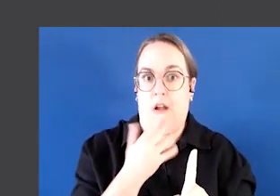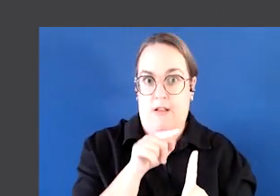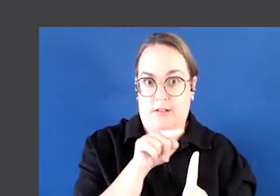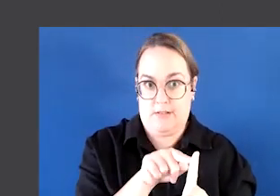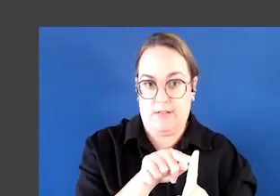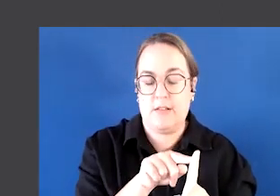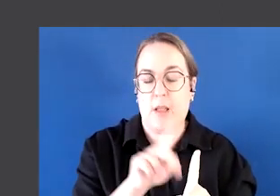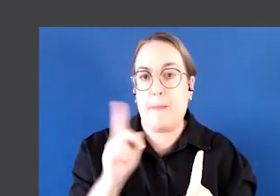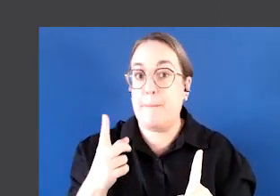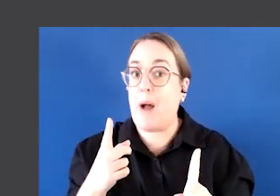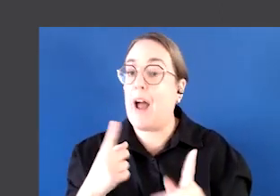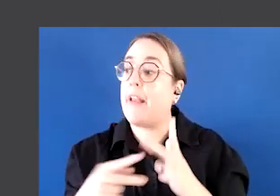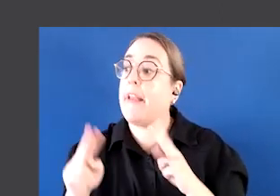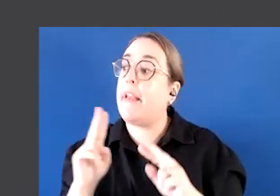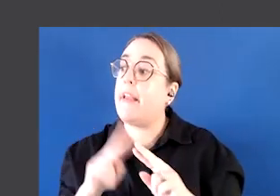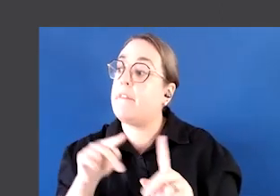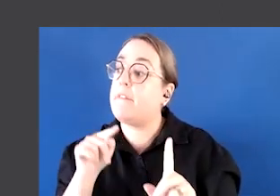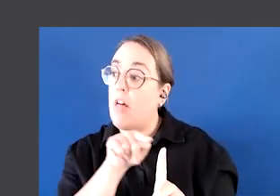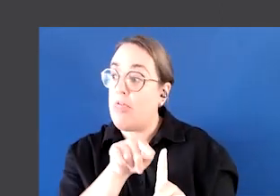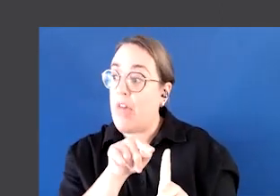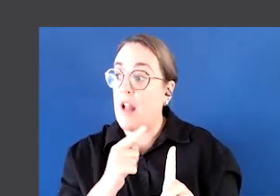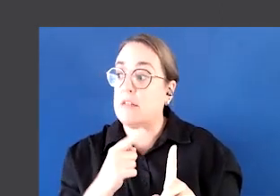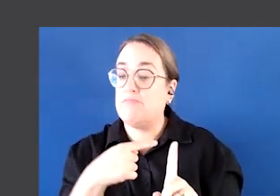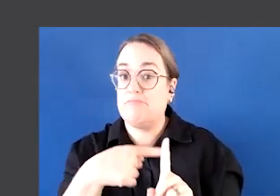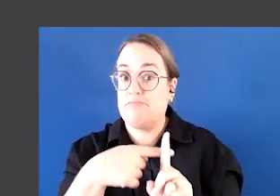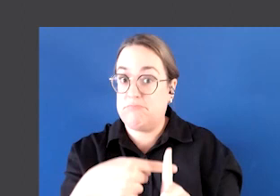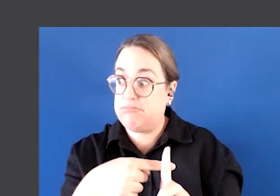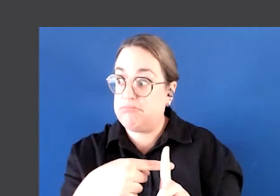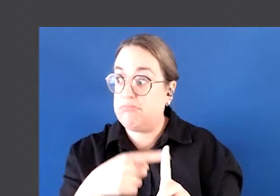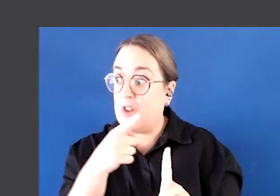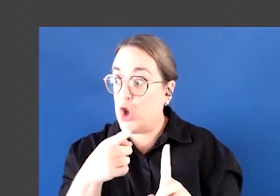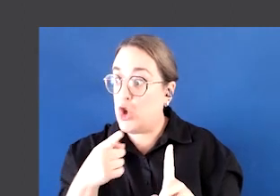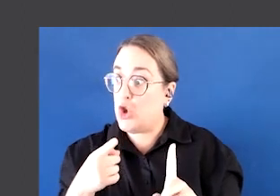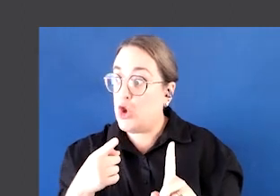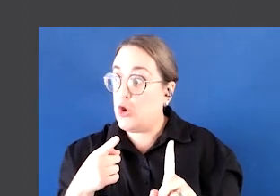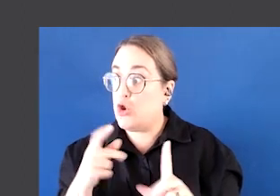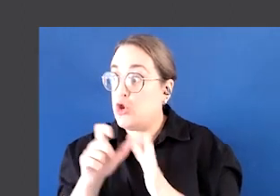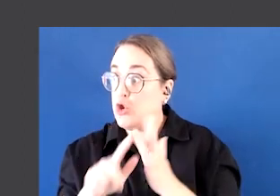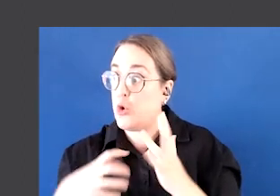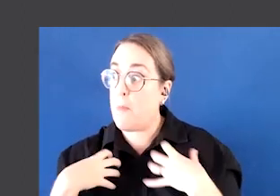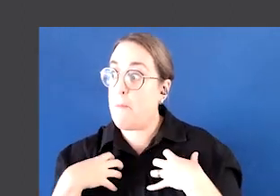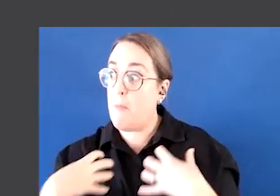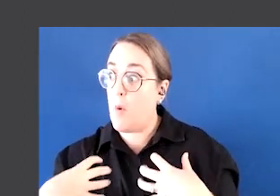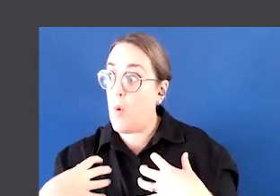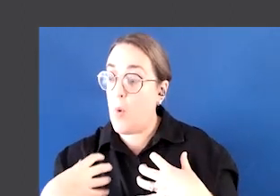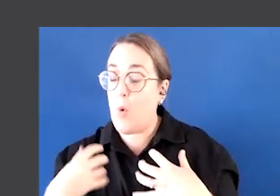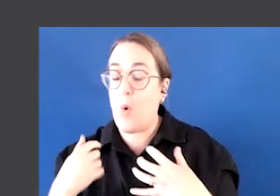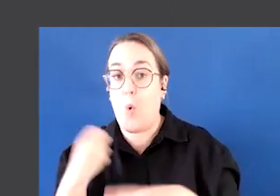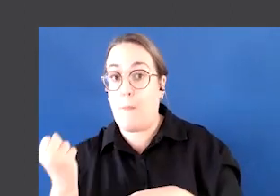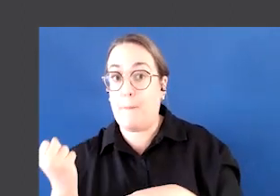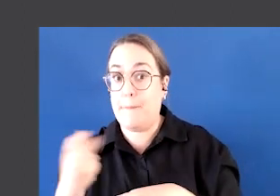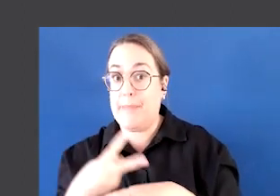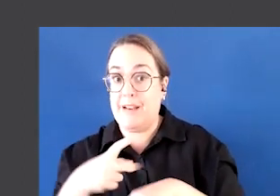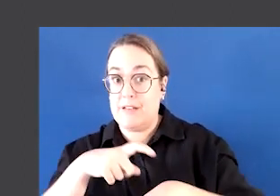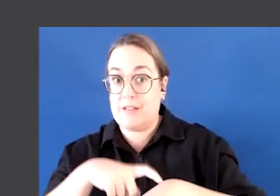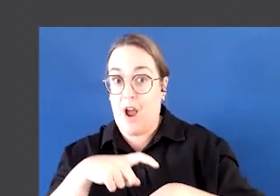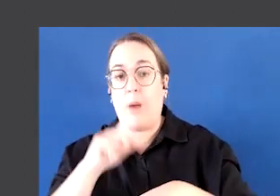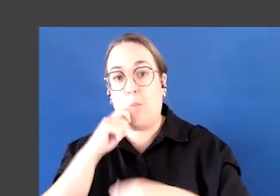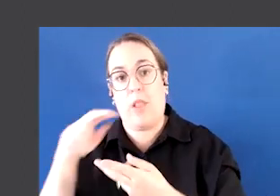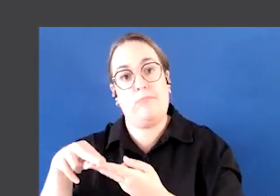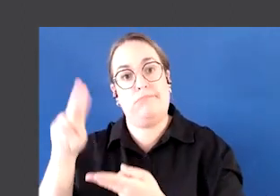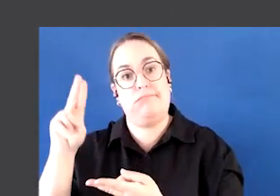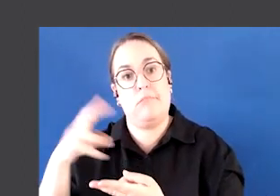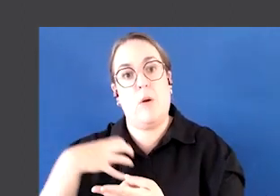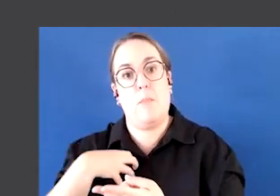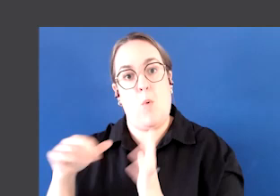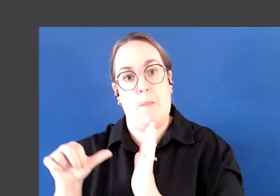of the project with our contractor being incentivised to perform well, and that those incentives relate